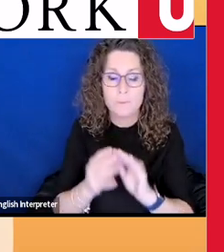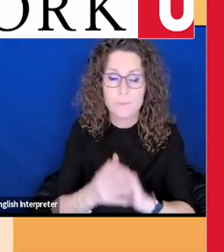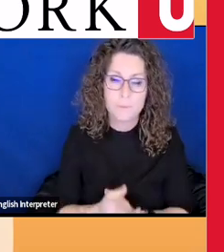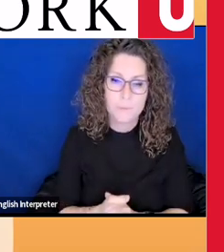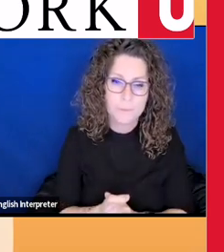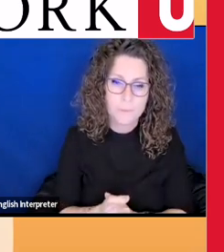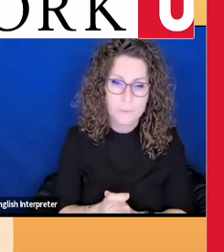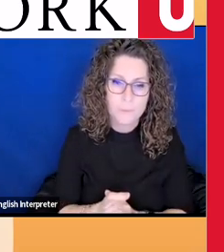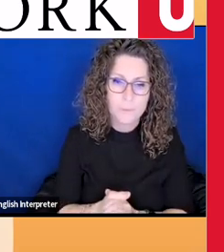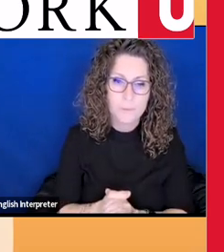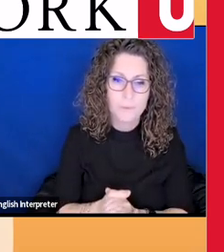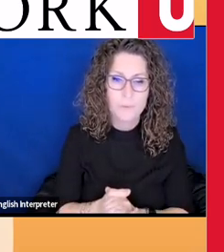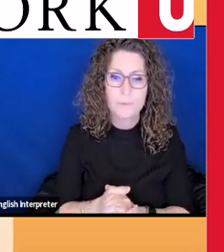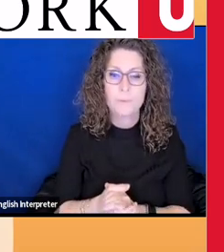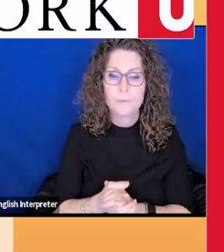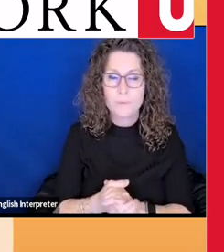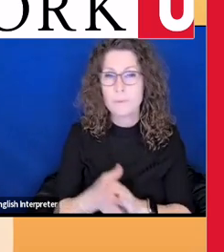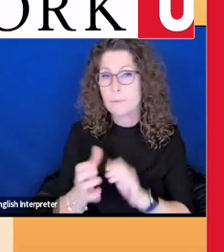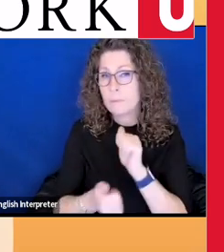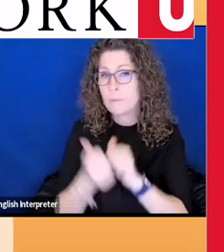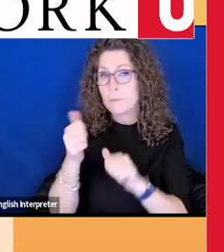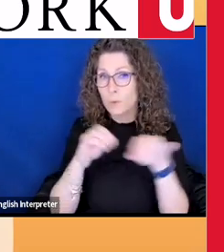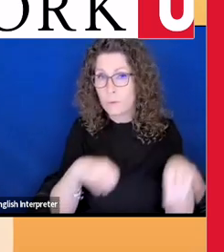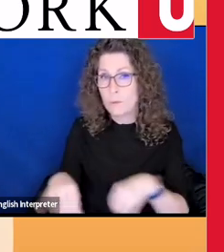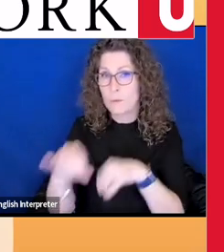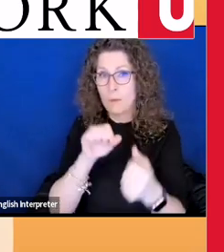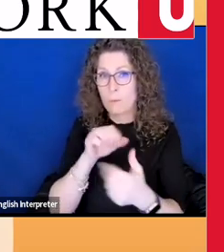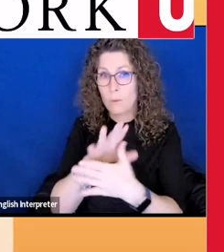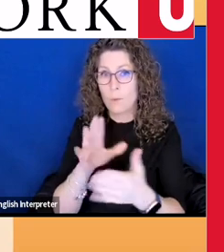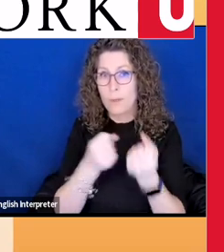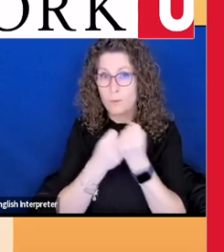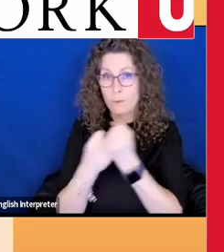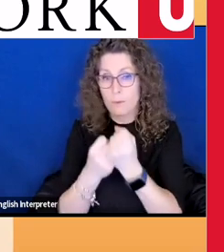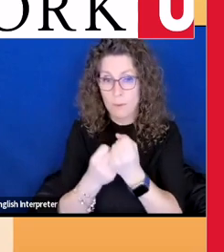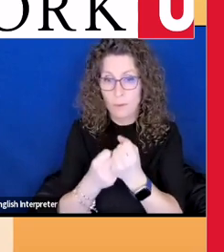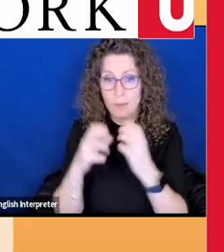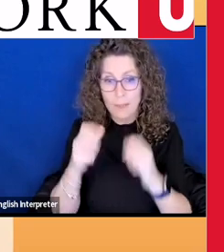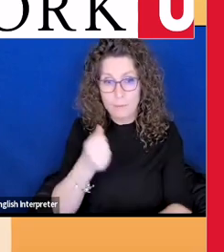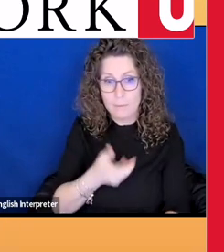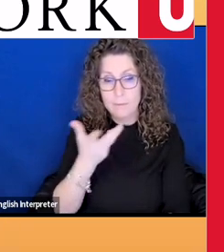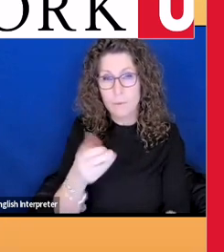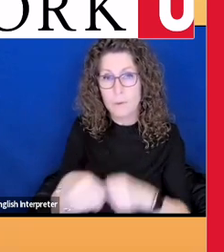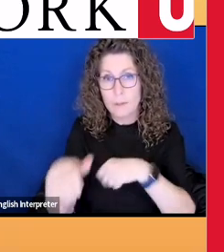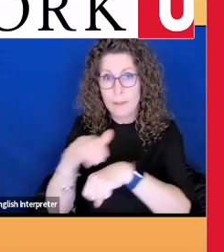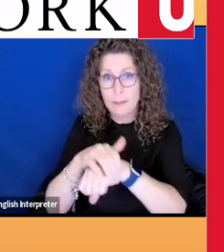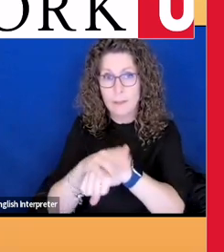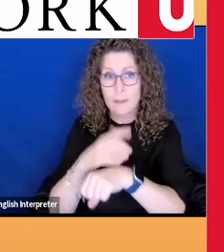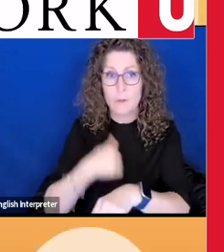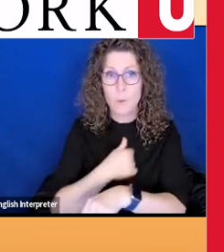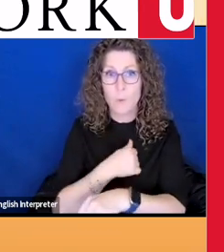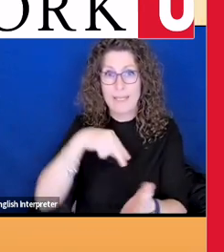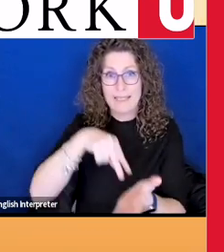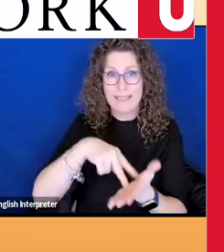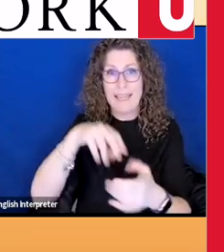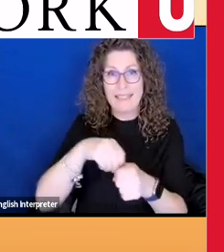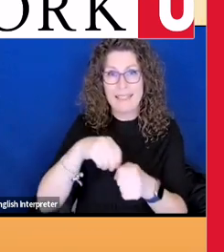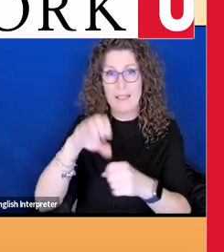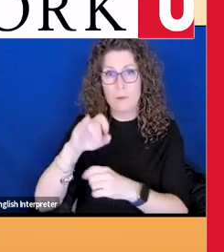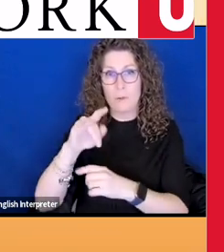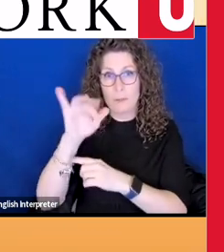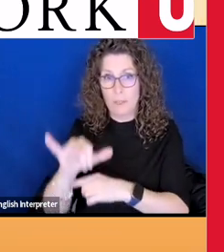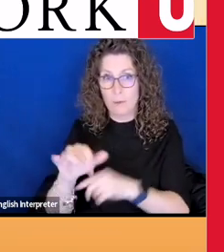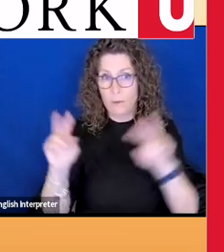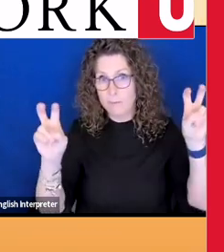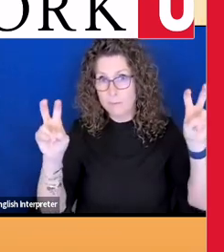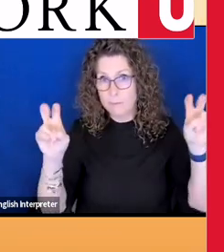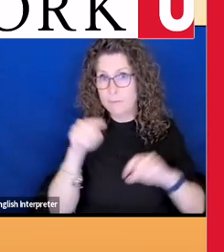The most common way in which solidarity claims are expressed in English, "We stand in solidarity," is the best illustration of this